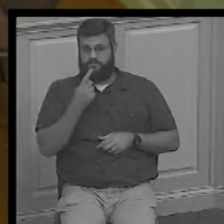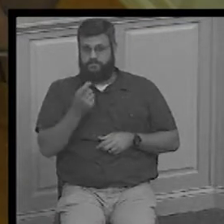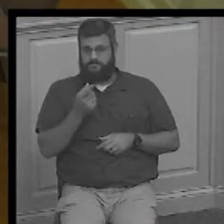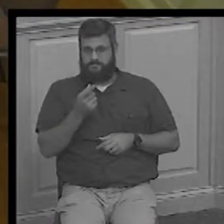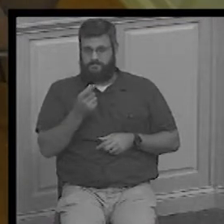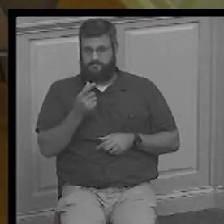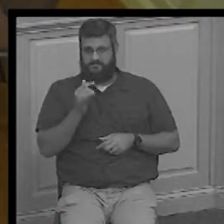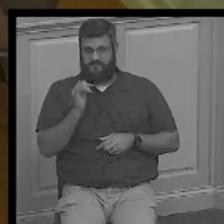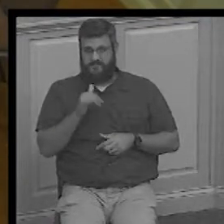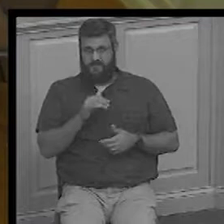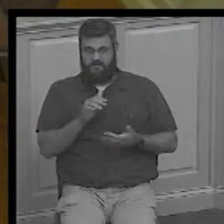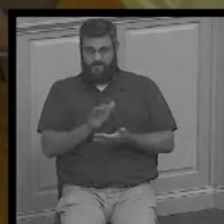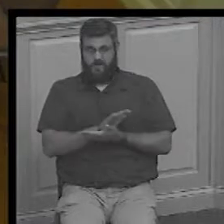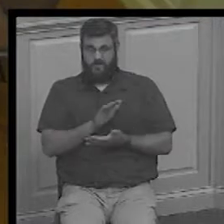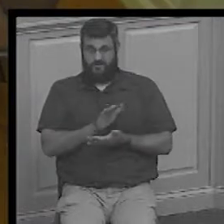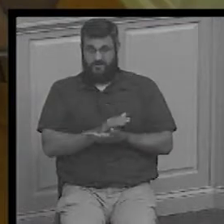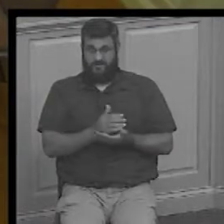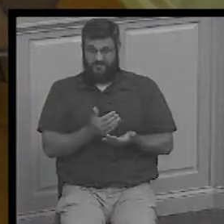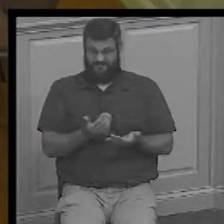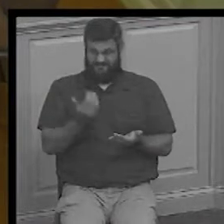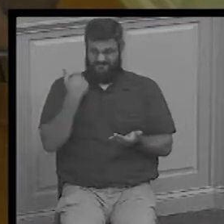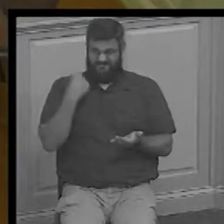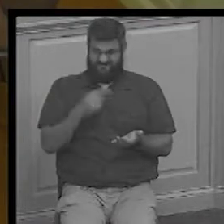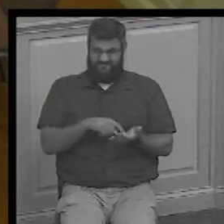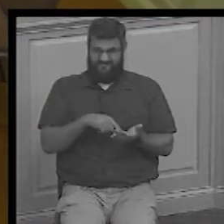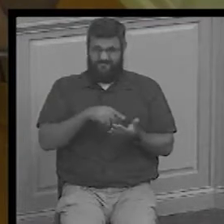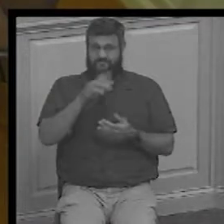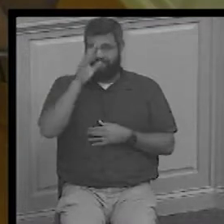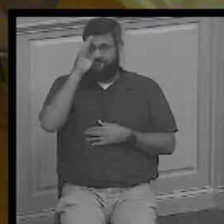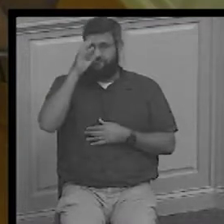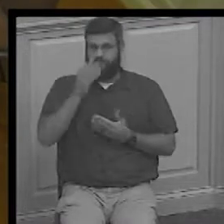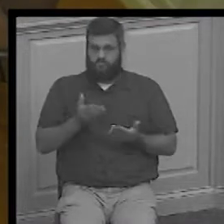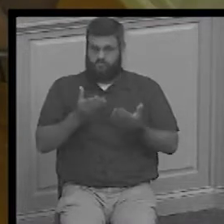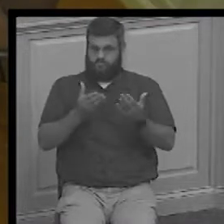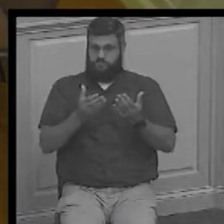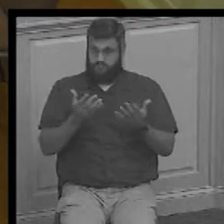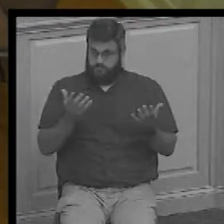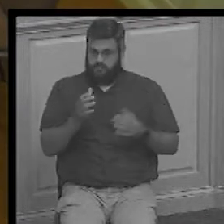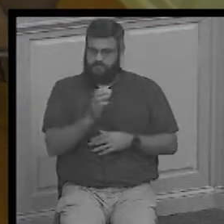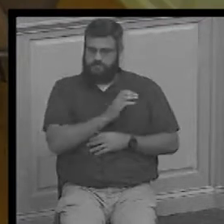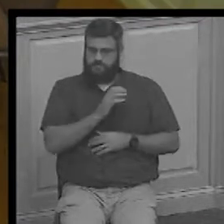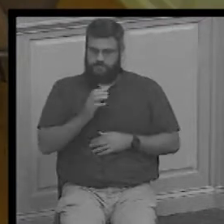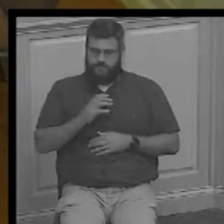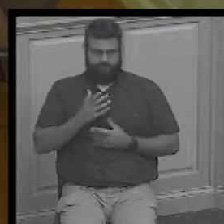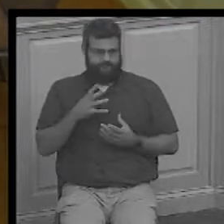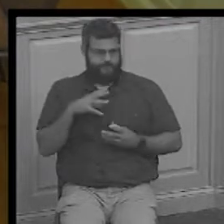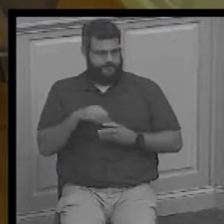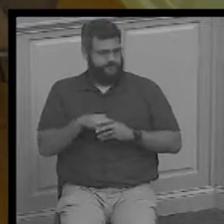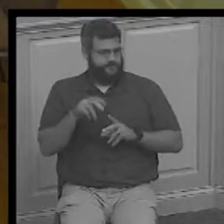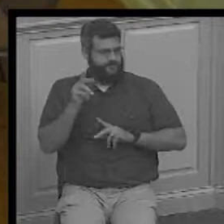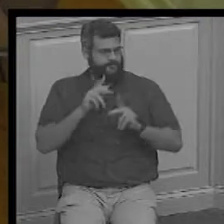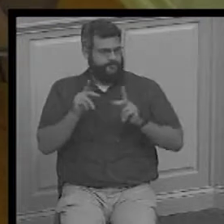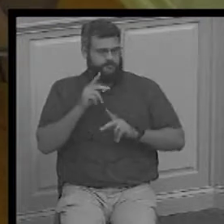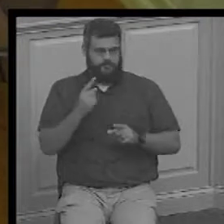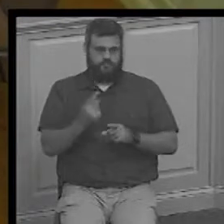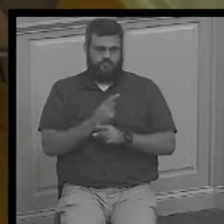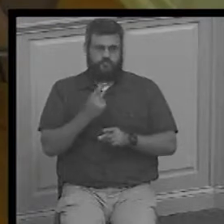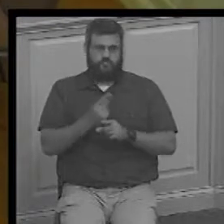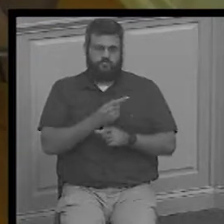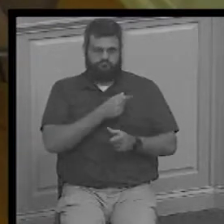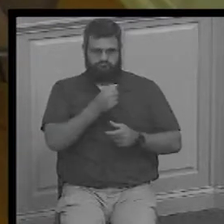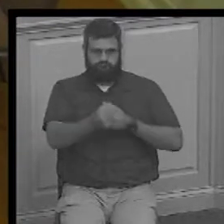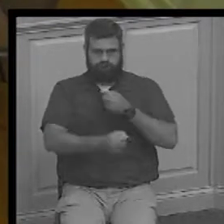In that document, we had come up with a suggestion of a committee that included, people that would be appropriate